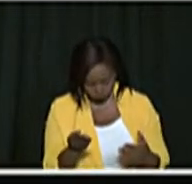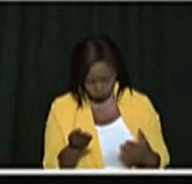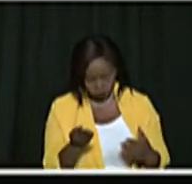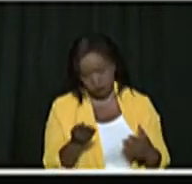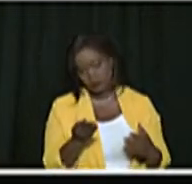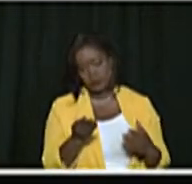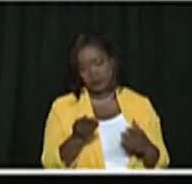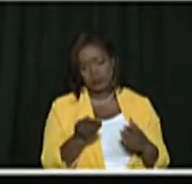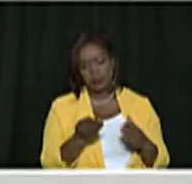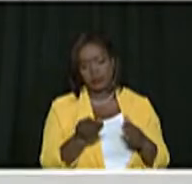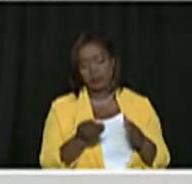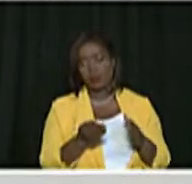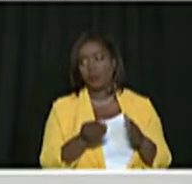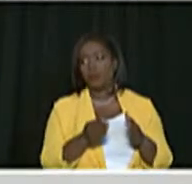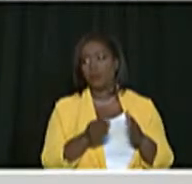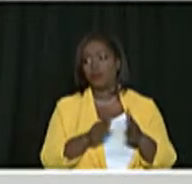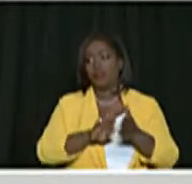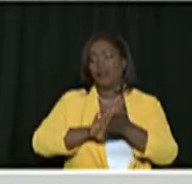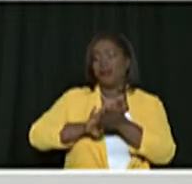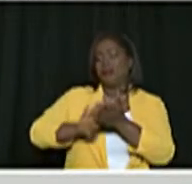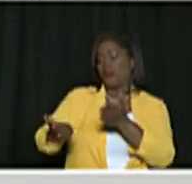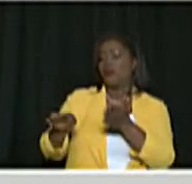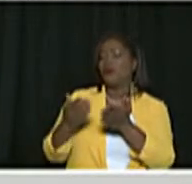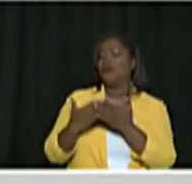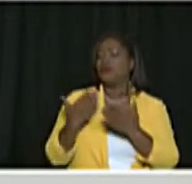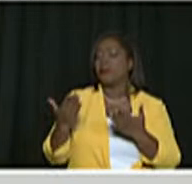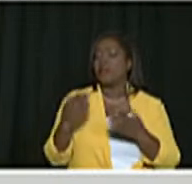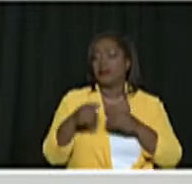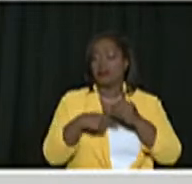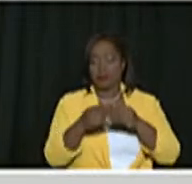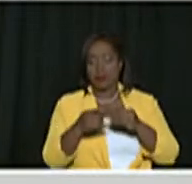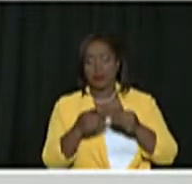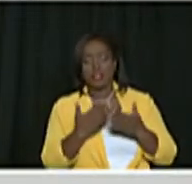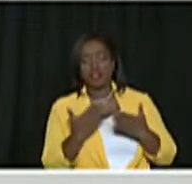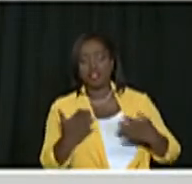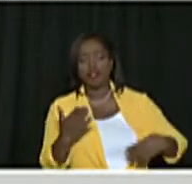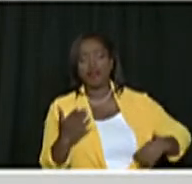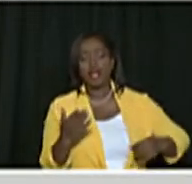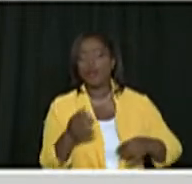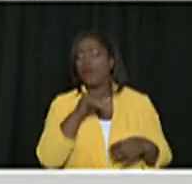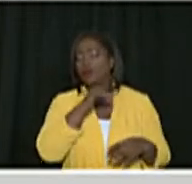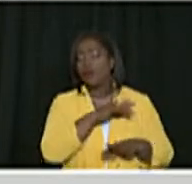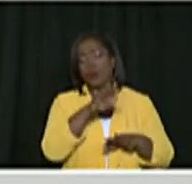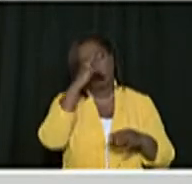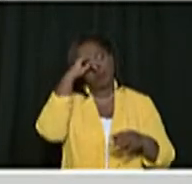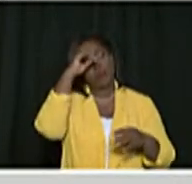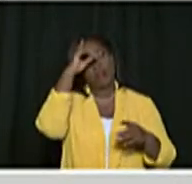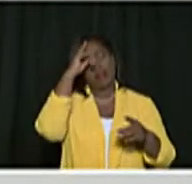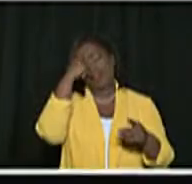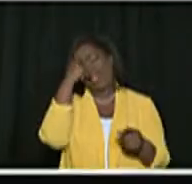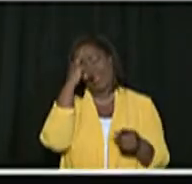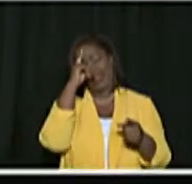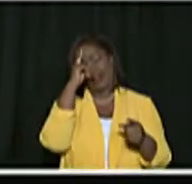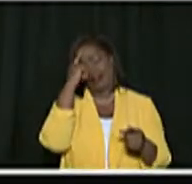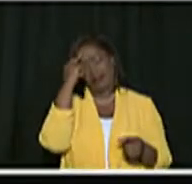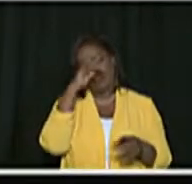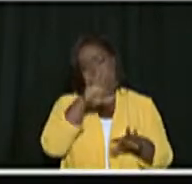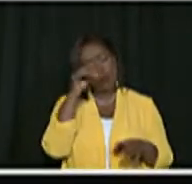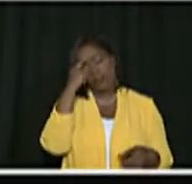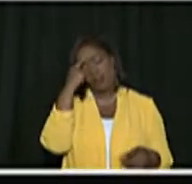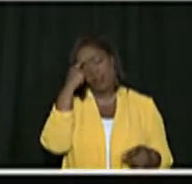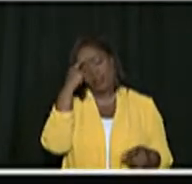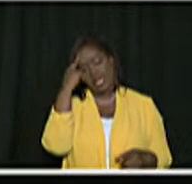removed. I don't think the committee took the suggestion. They gave some alternatives because the critical thing about